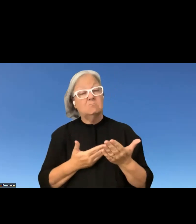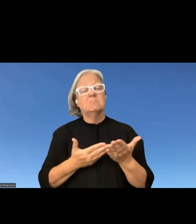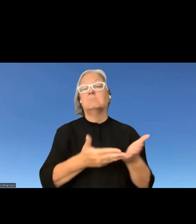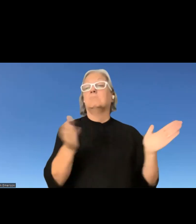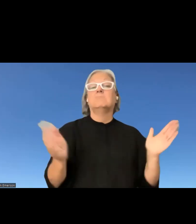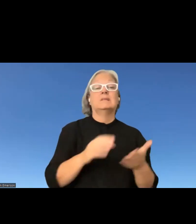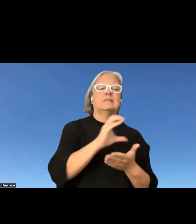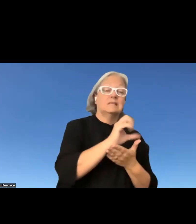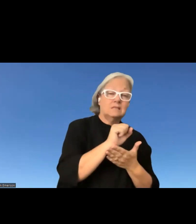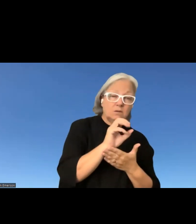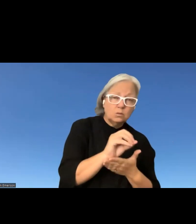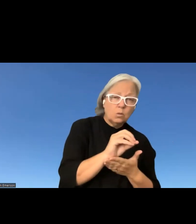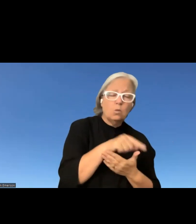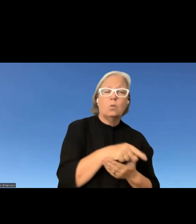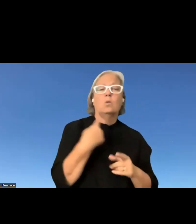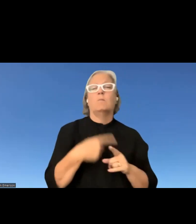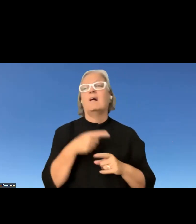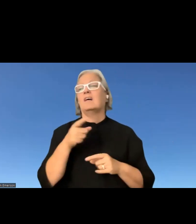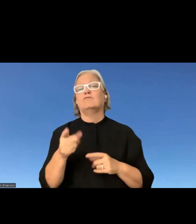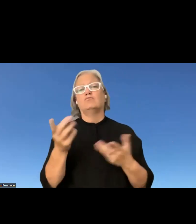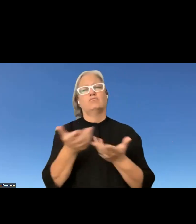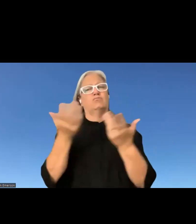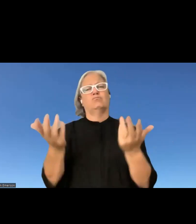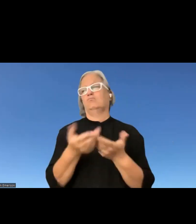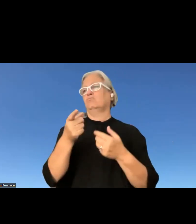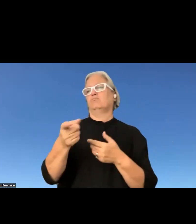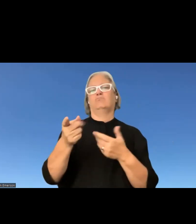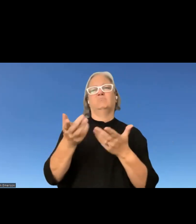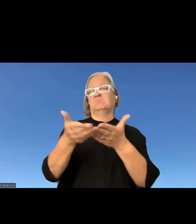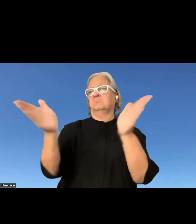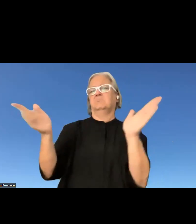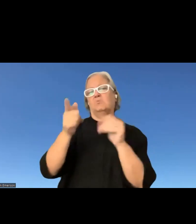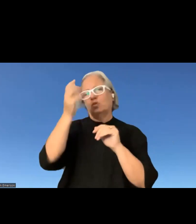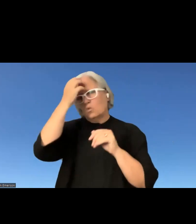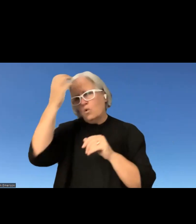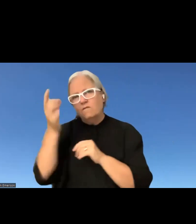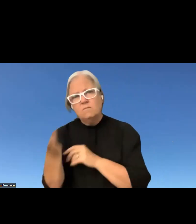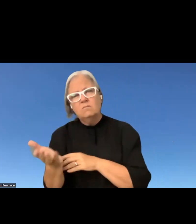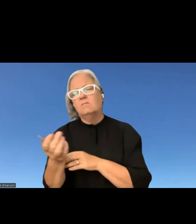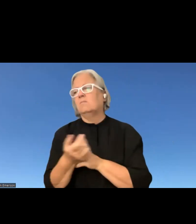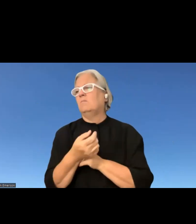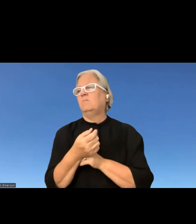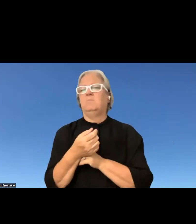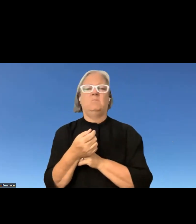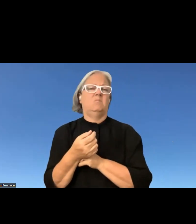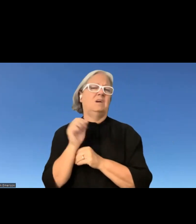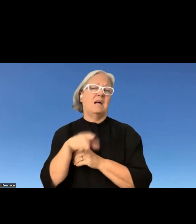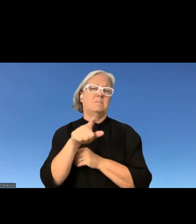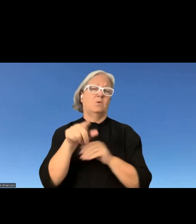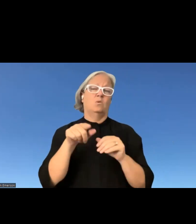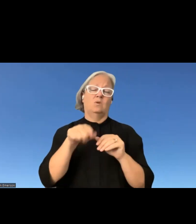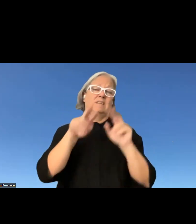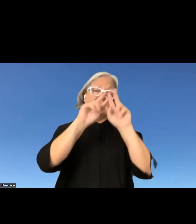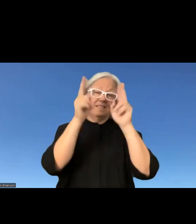but also public sectors. So you can be a large, you can be an international NGO,